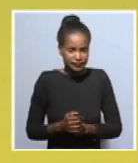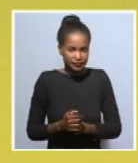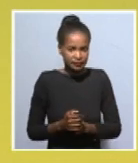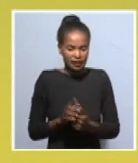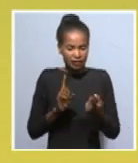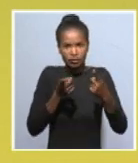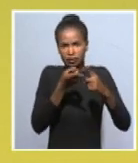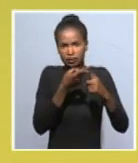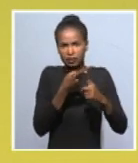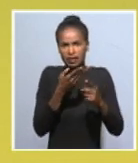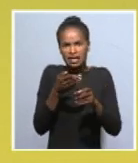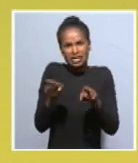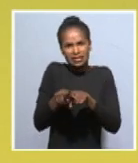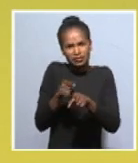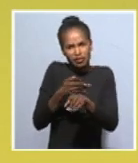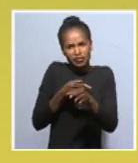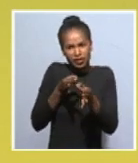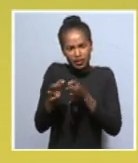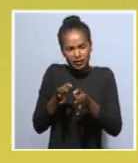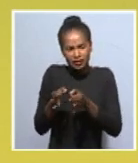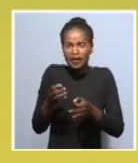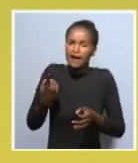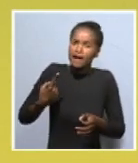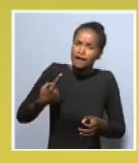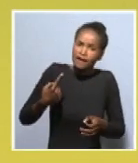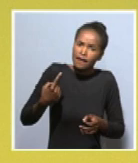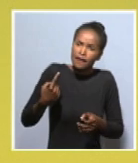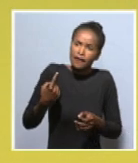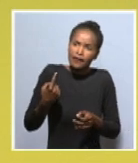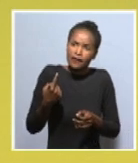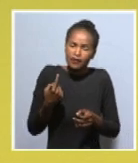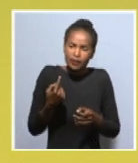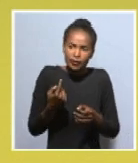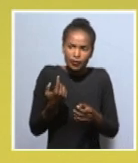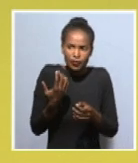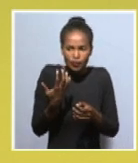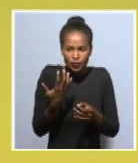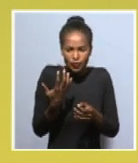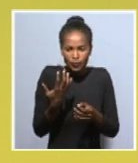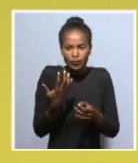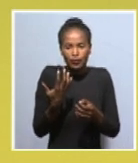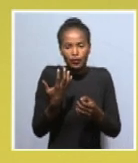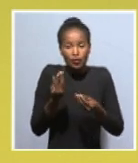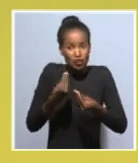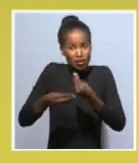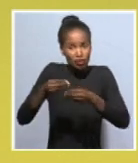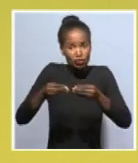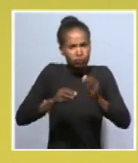I said before, for you to have a flourishing